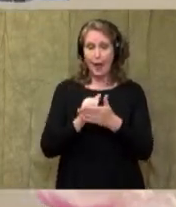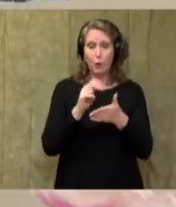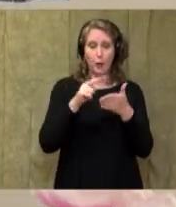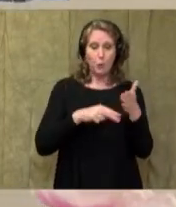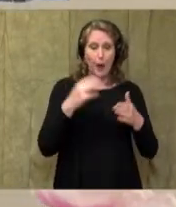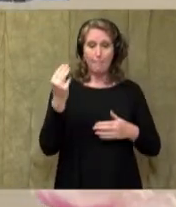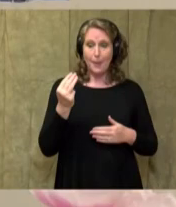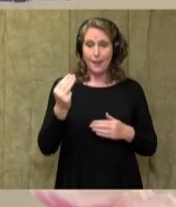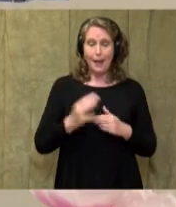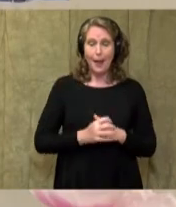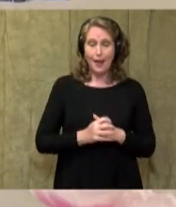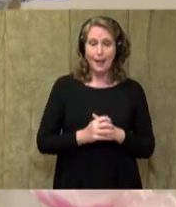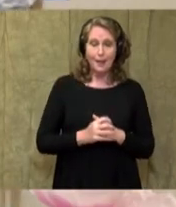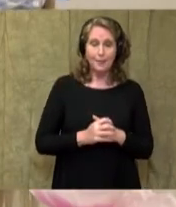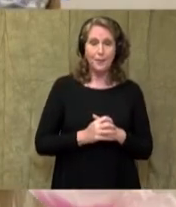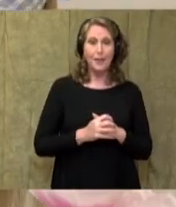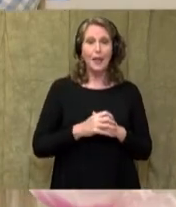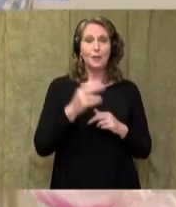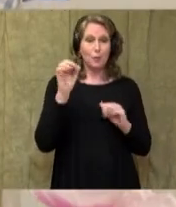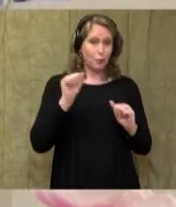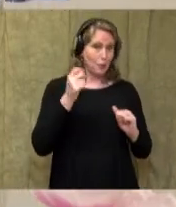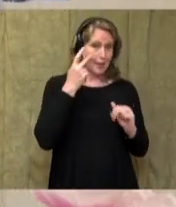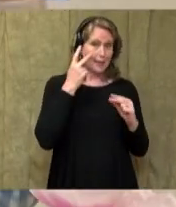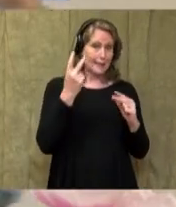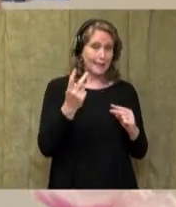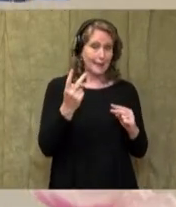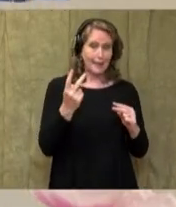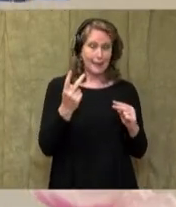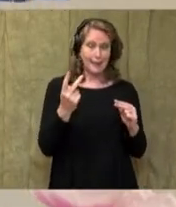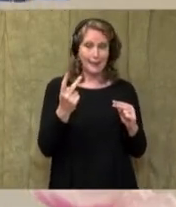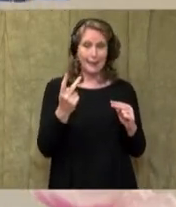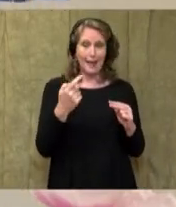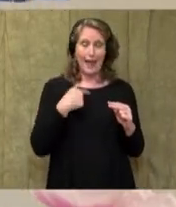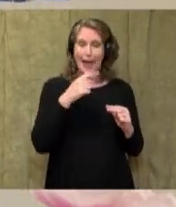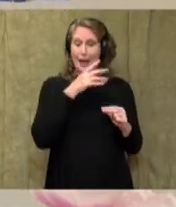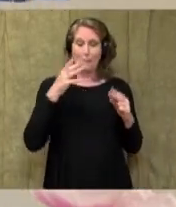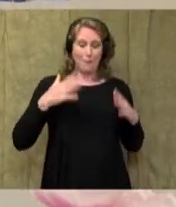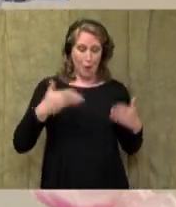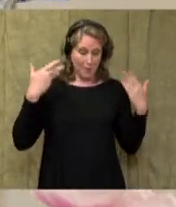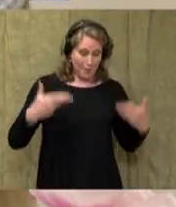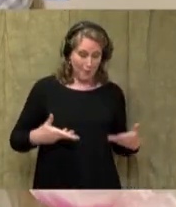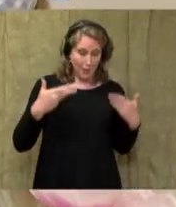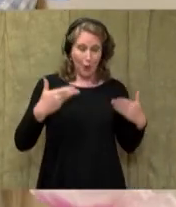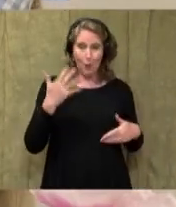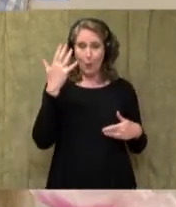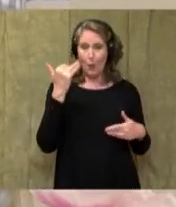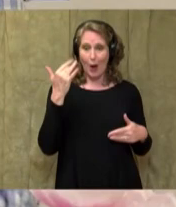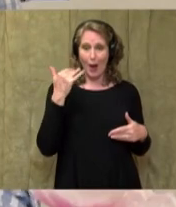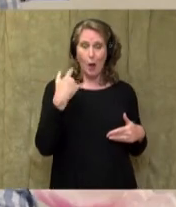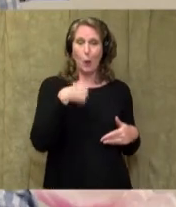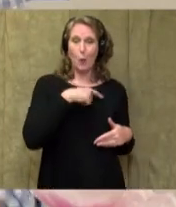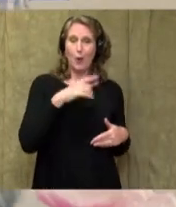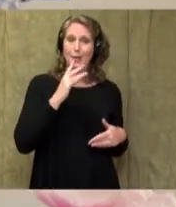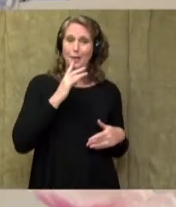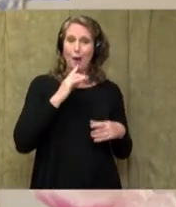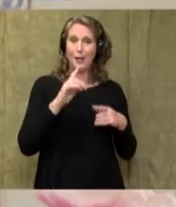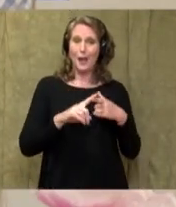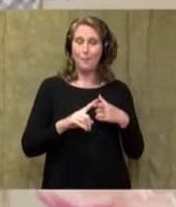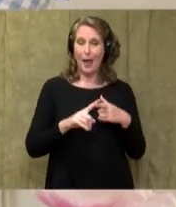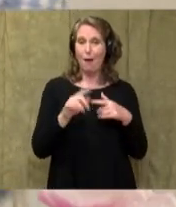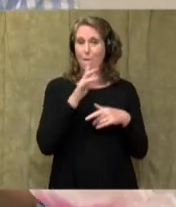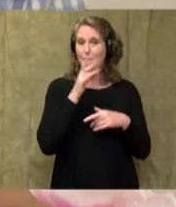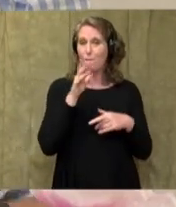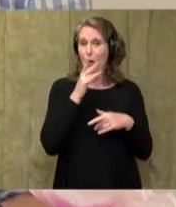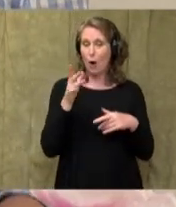on Monday, okay? So as you can see, I am a farmer today because we are going to be doing a little